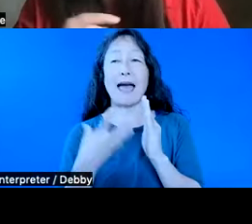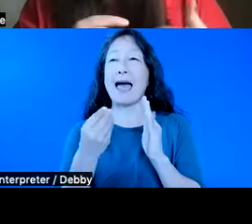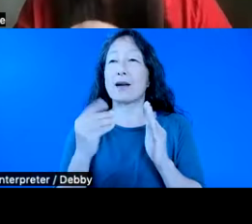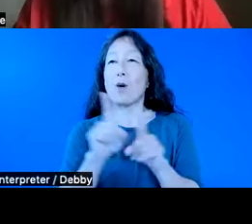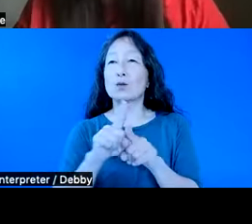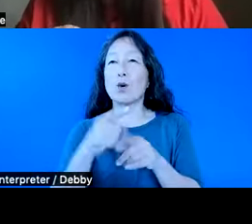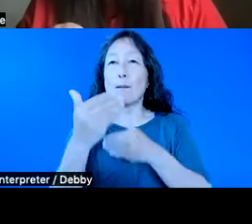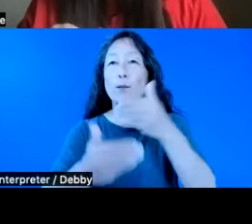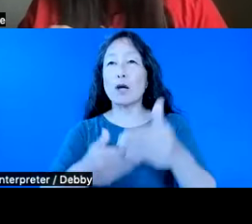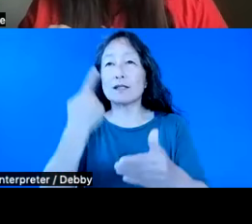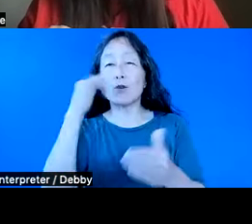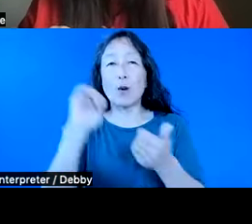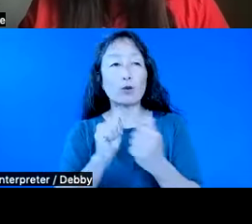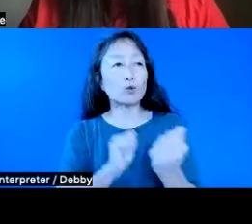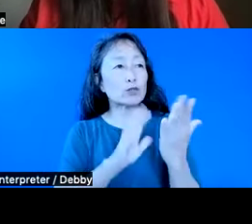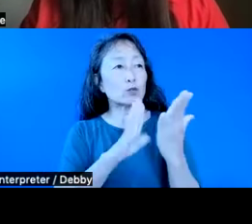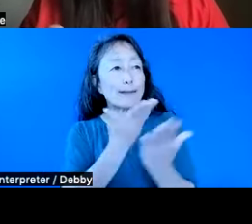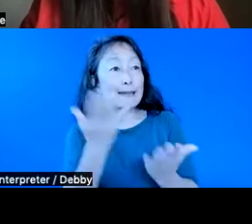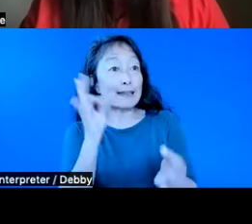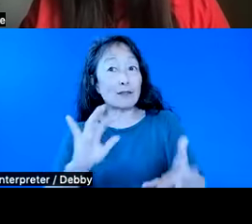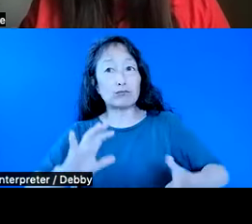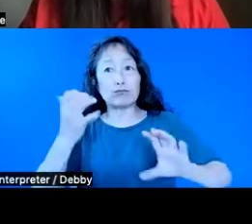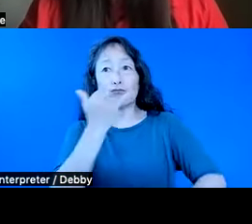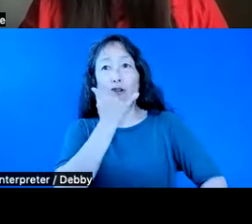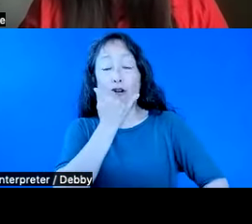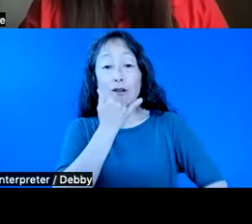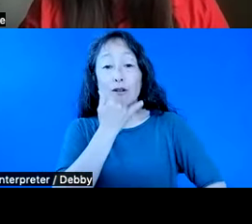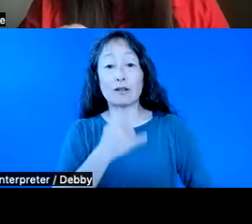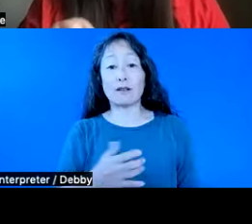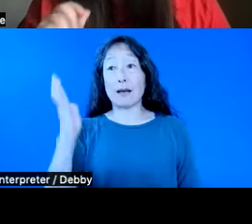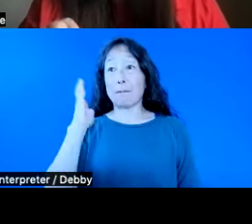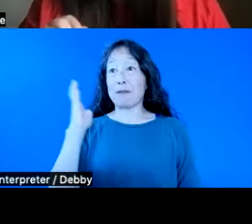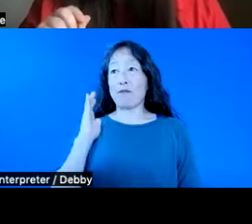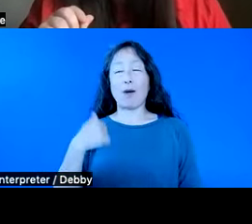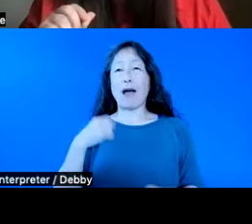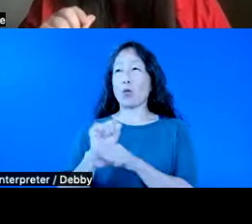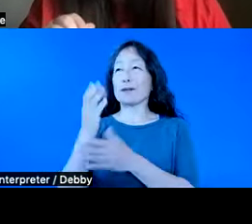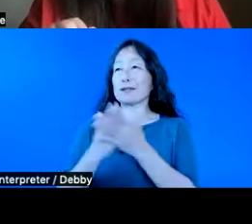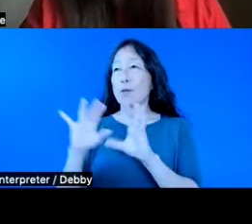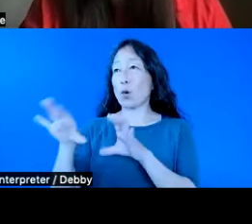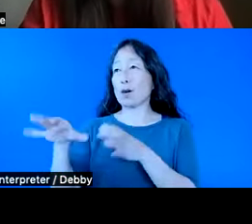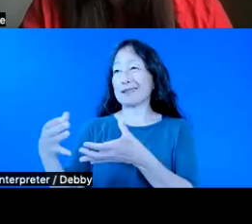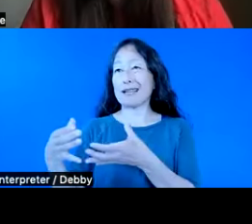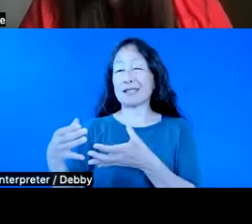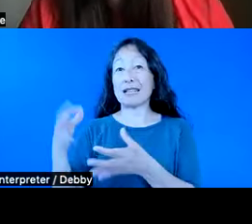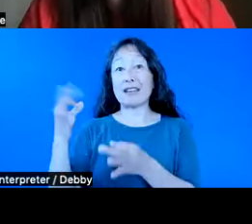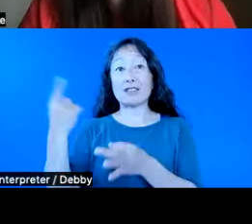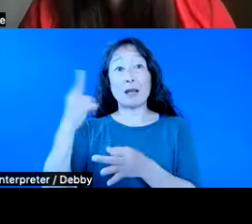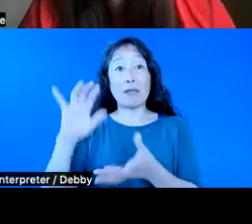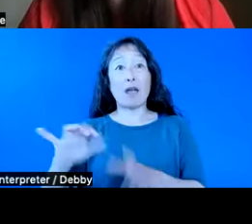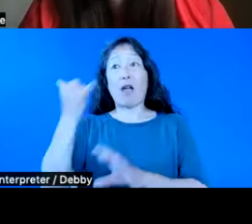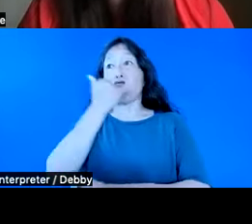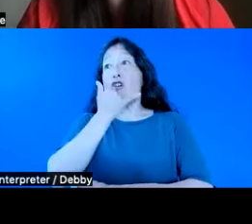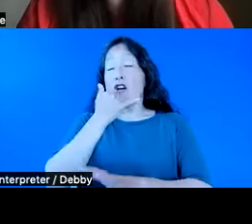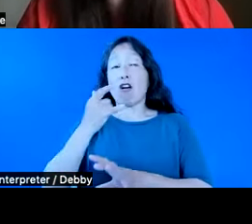is, you know, I've worked in some communities where, you know, every time something used to go wrong, they would just get petty and bitter and make comments about